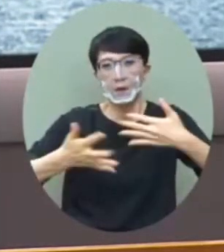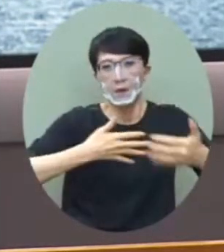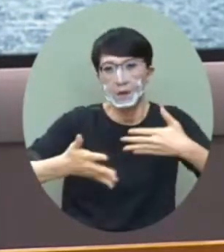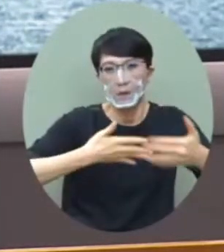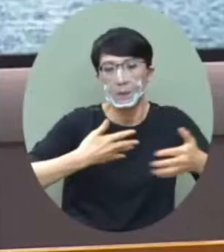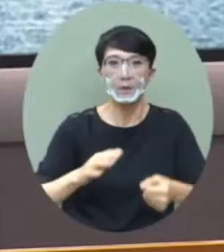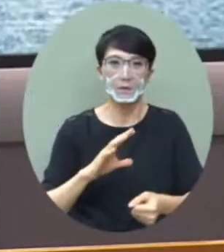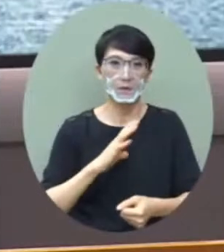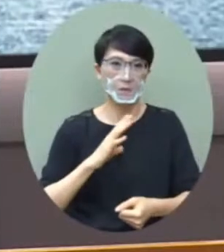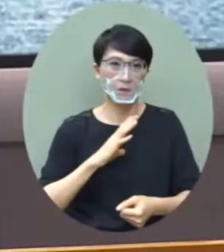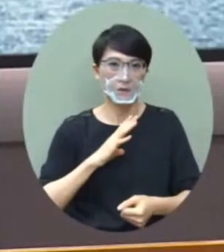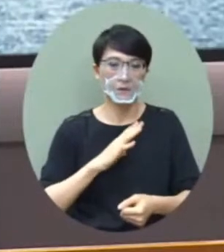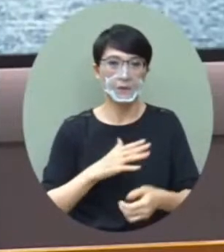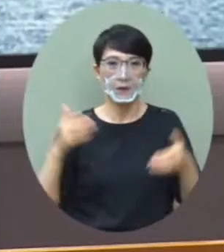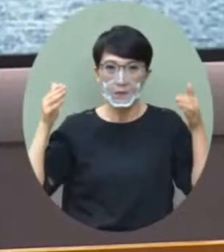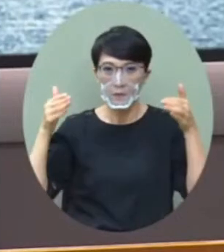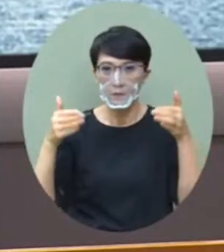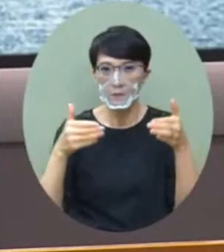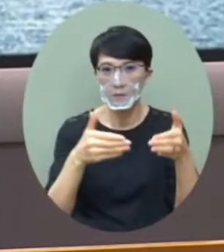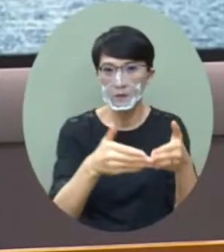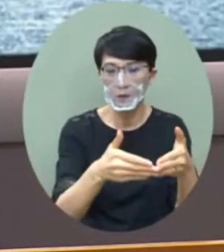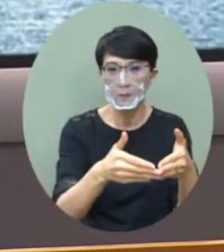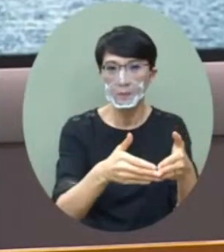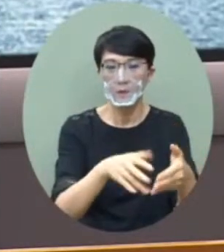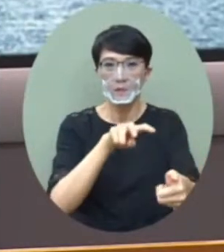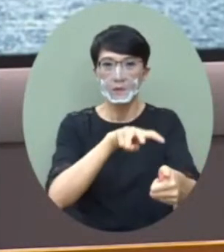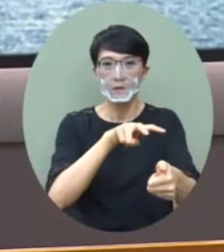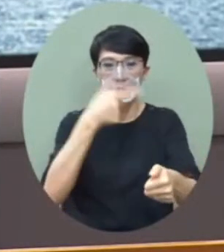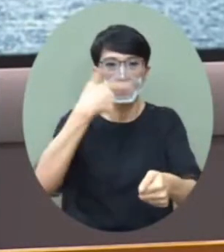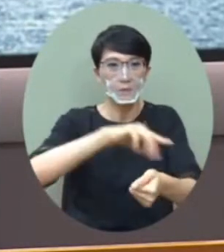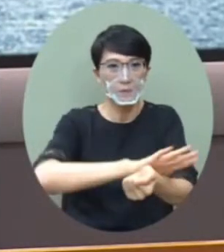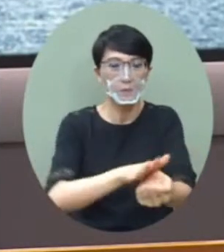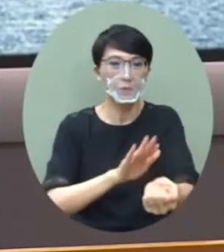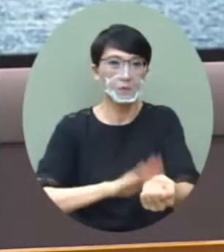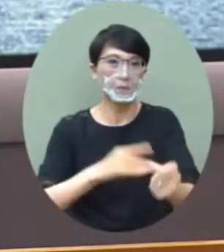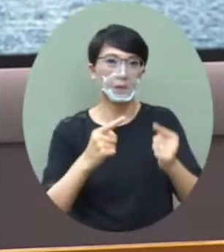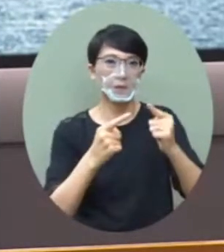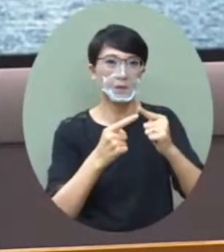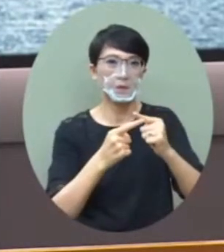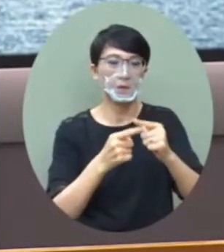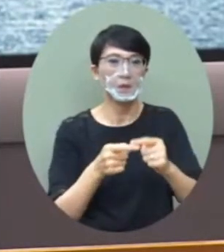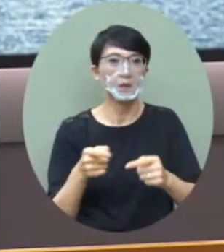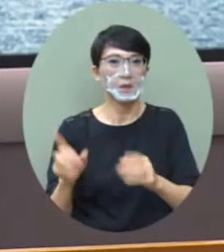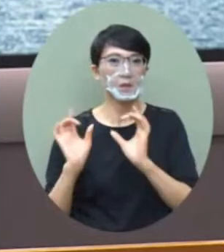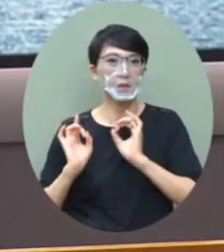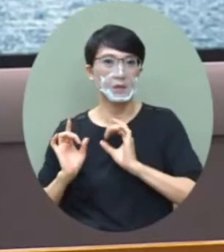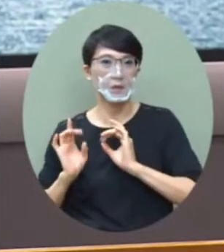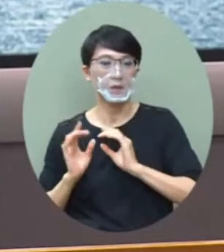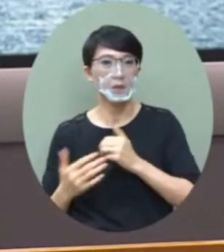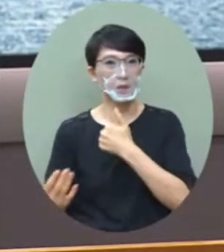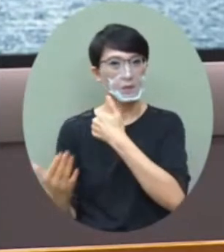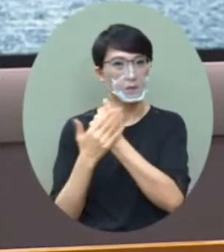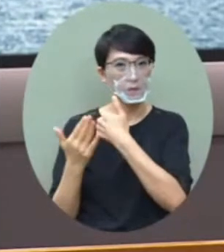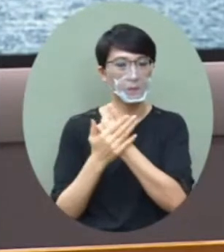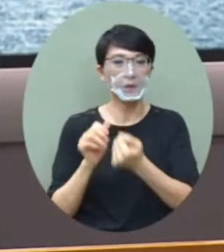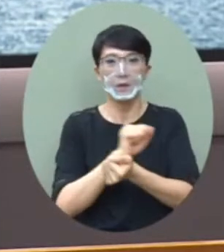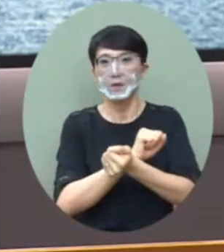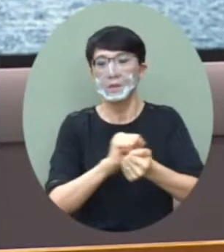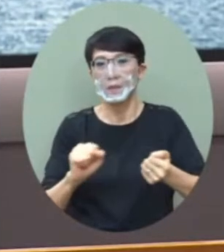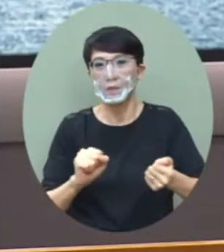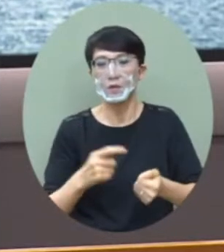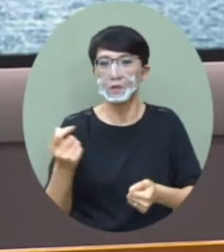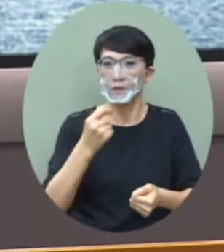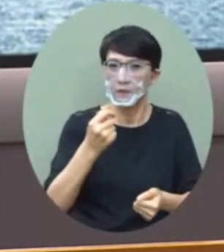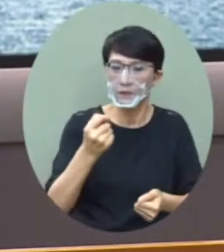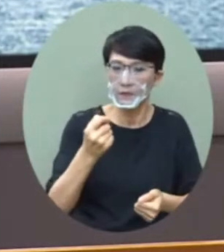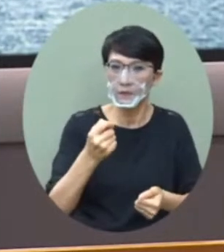can then make use of private hospital beds. Because public hospitals are so busy, we will concentrate our